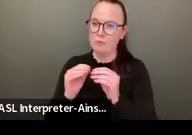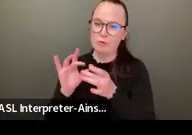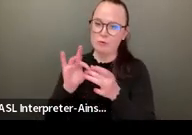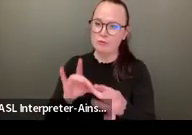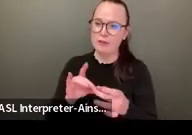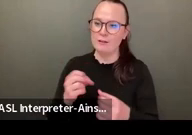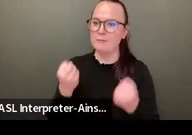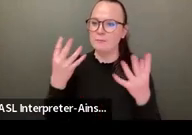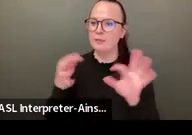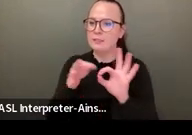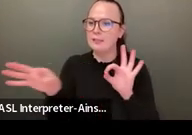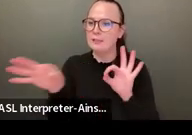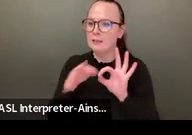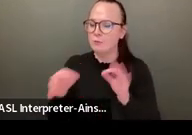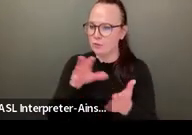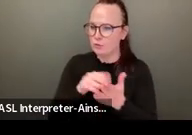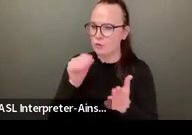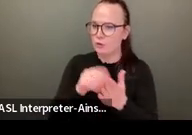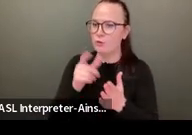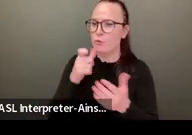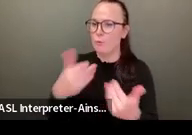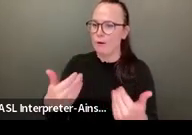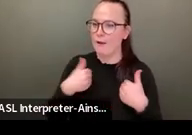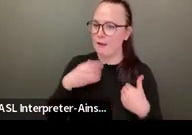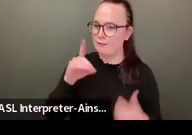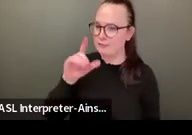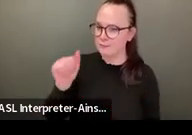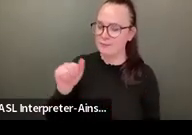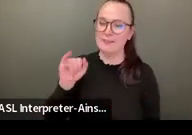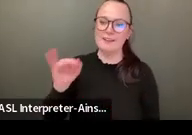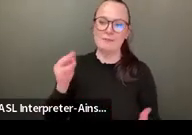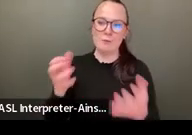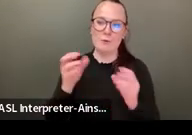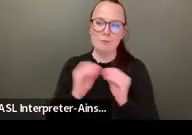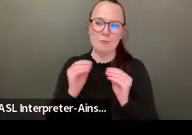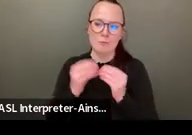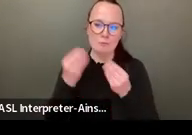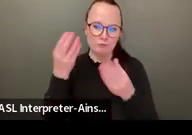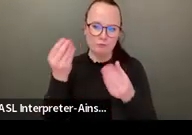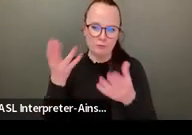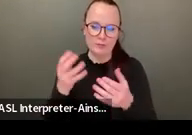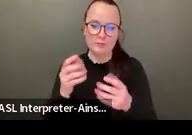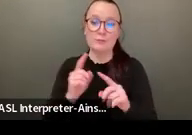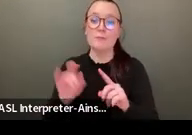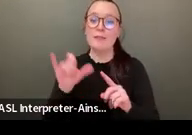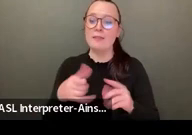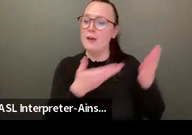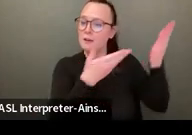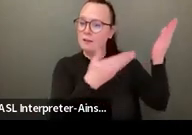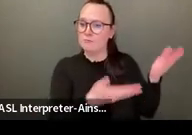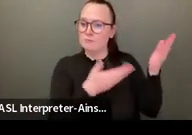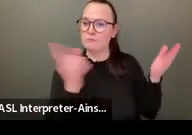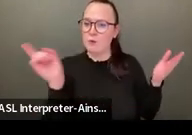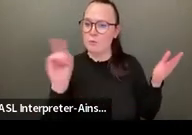with disabilities if you want more information about that. But this is where you would document all of those pieces.